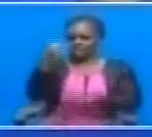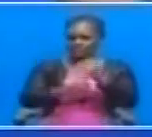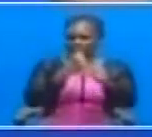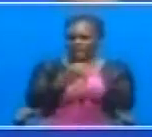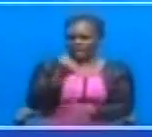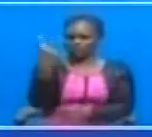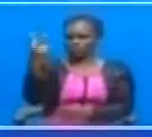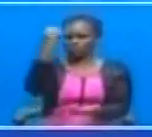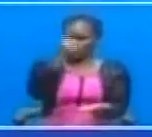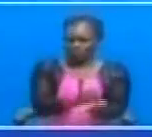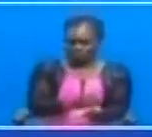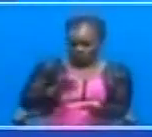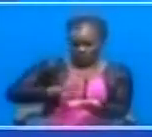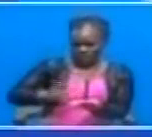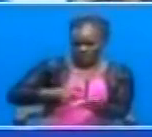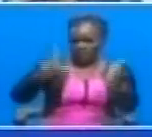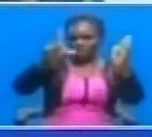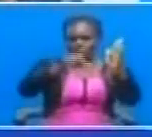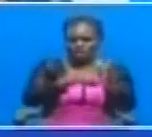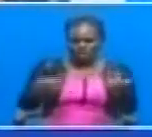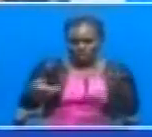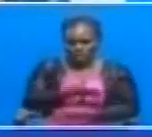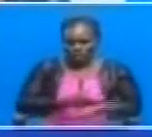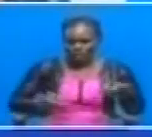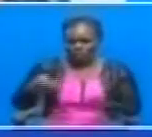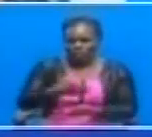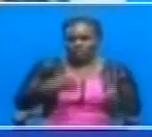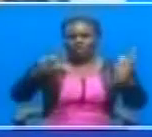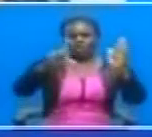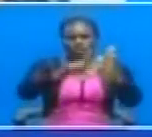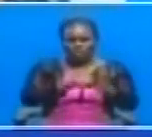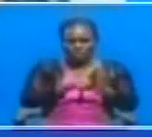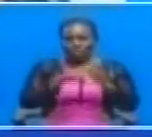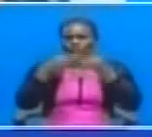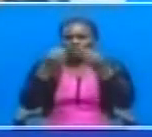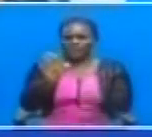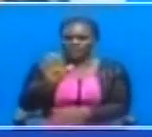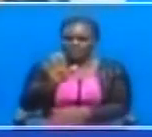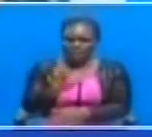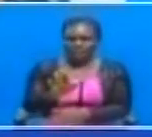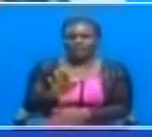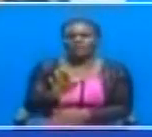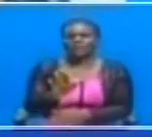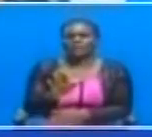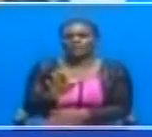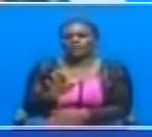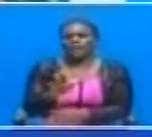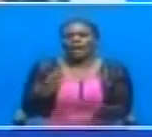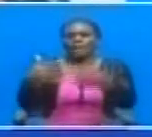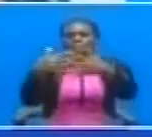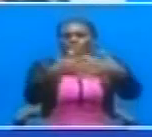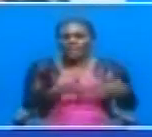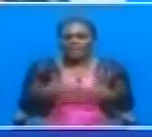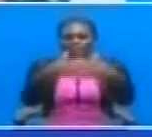in office, Obama signed into law economic stimulus legislation in response to the Great Recession in the form of the